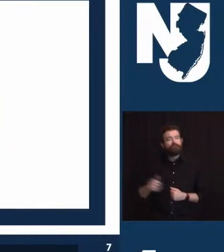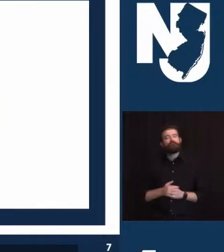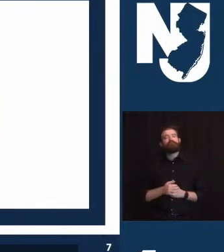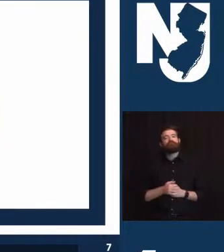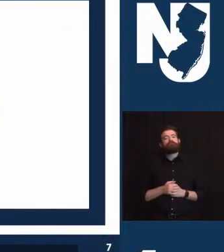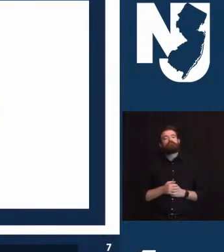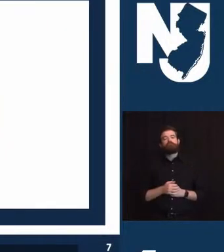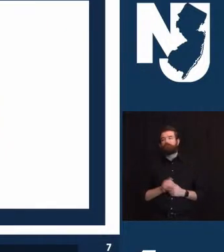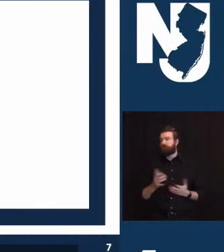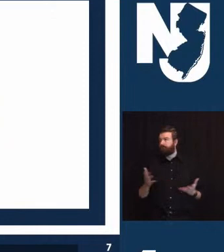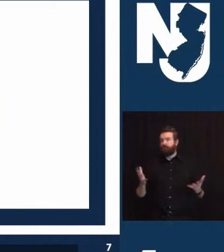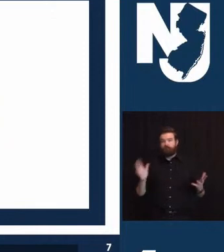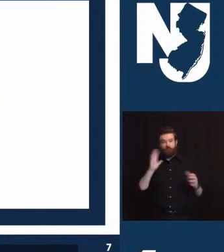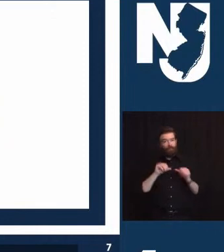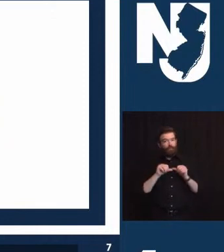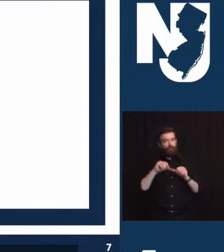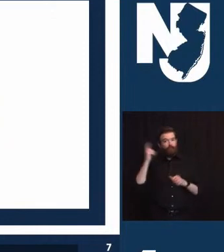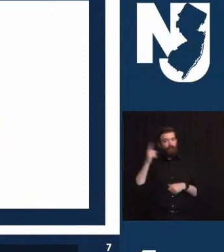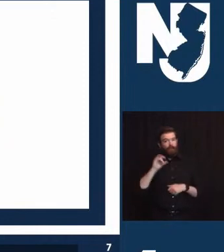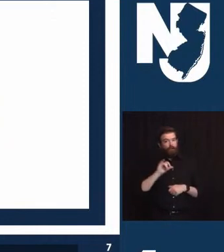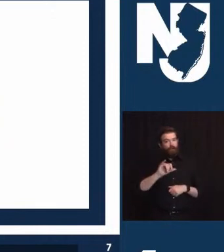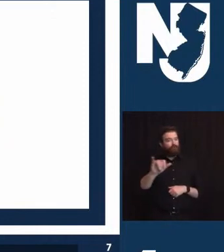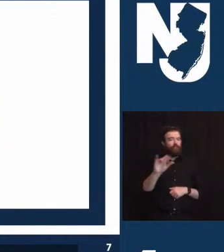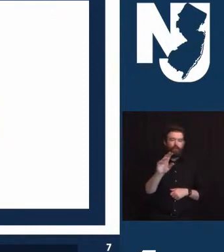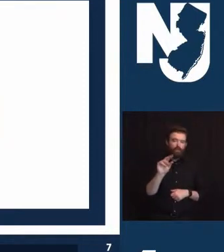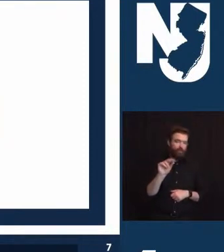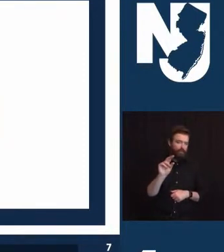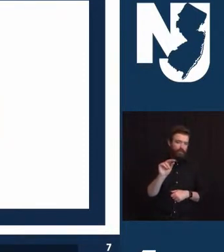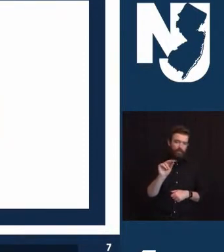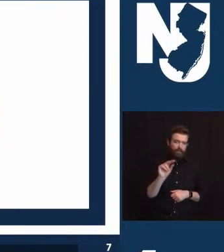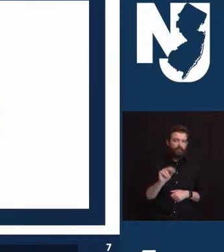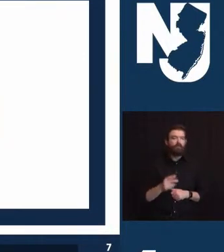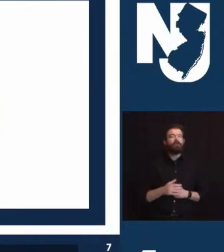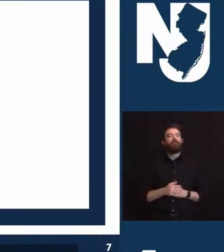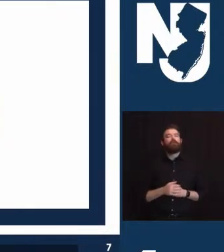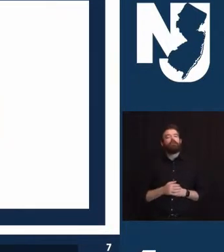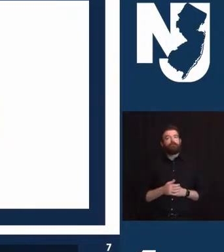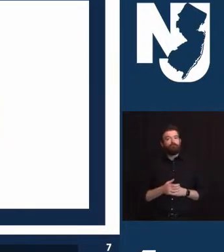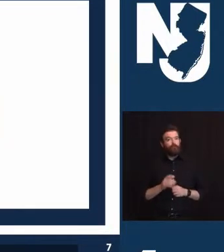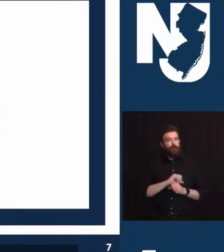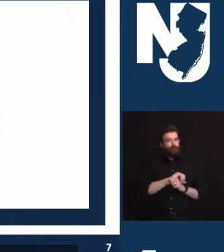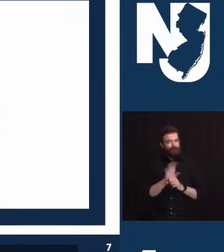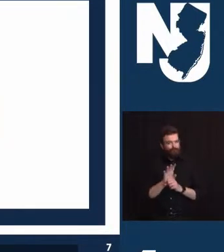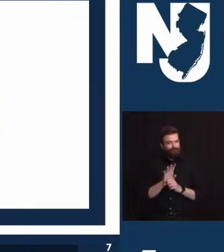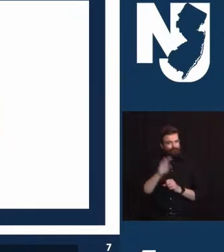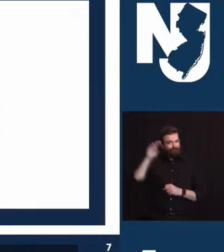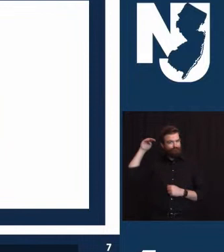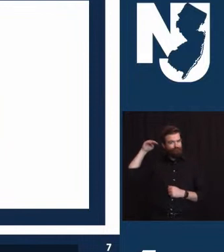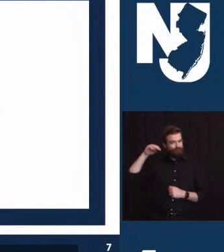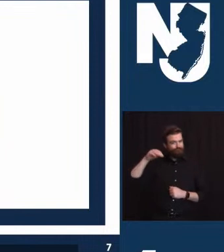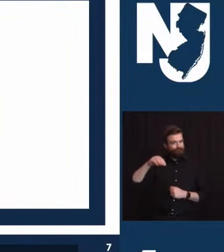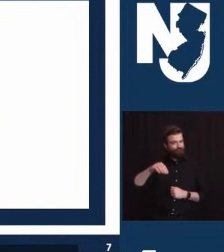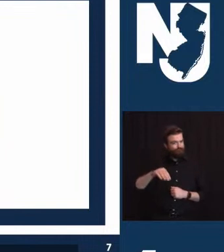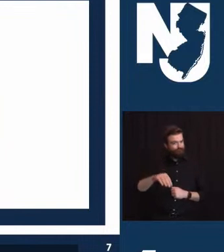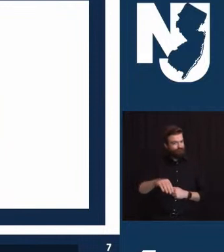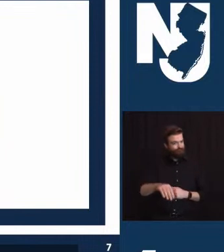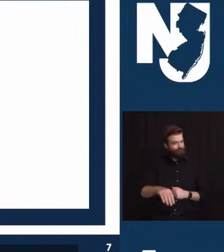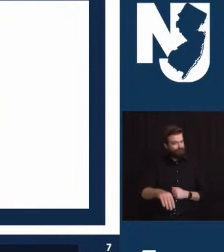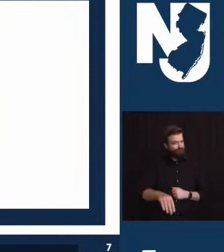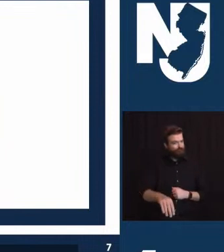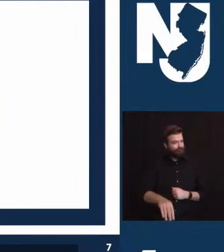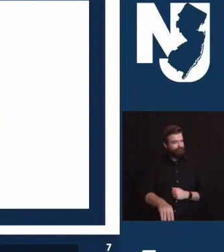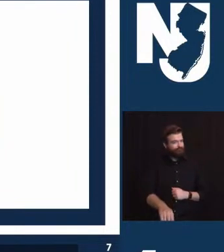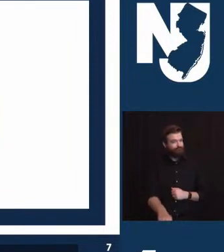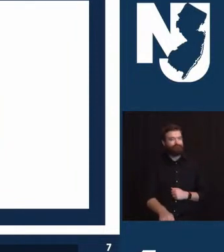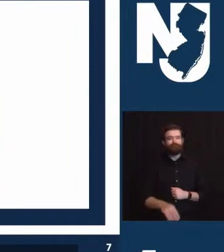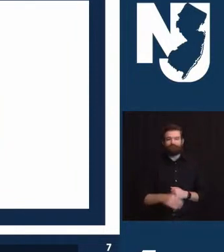We have this thing on the run. You're going to see from the numbers that we put out, this virus is on the run, and that is thanks to each and